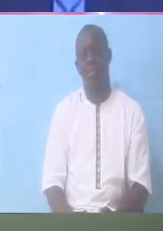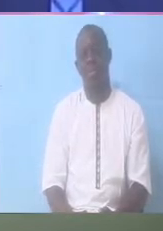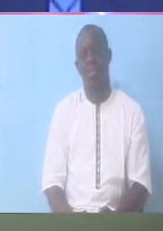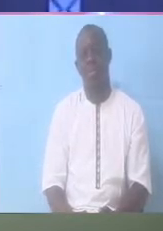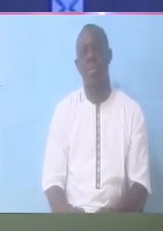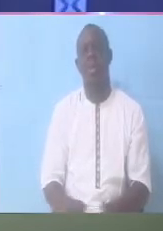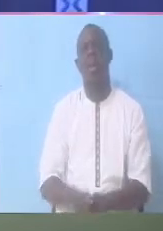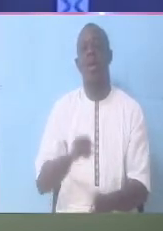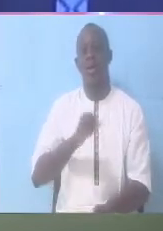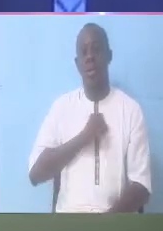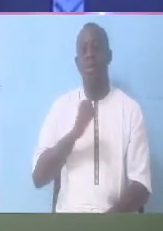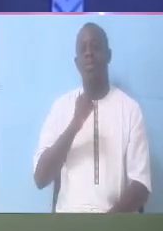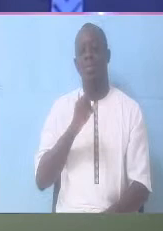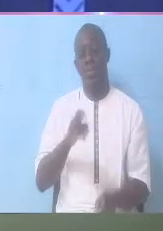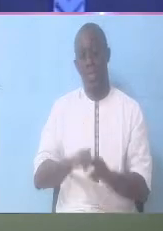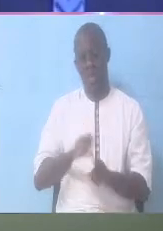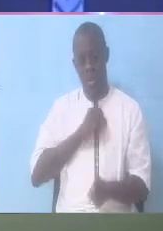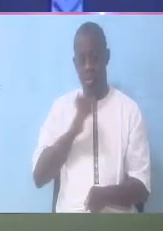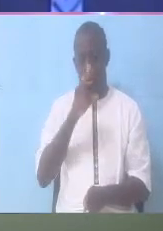up.